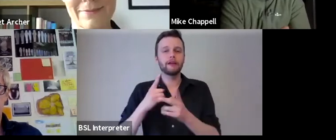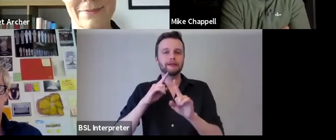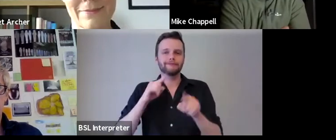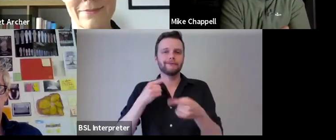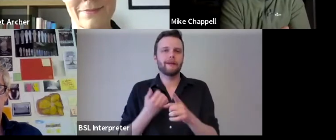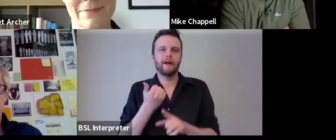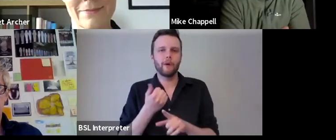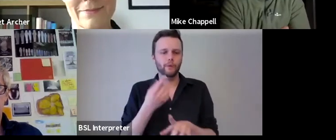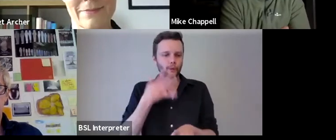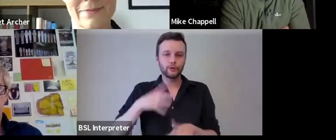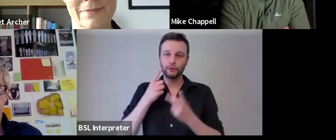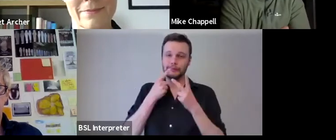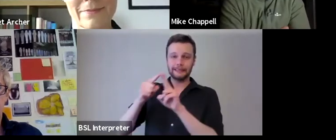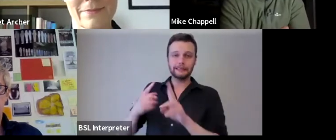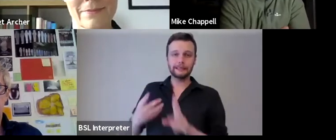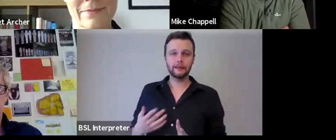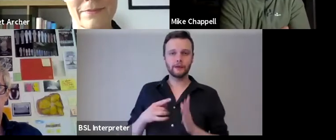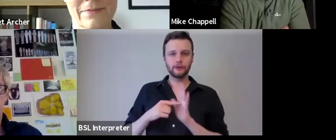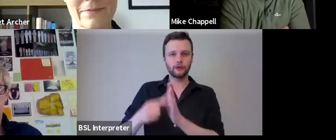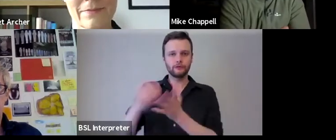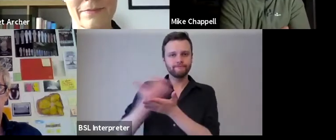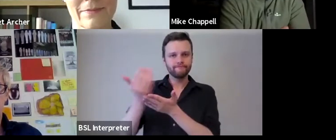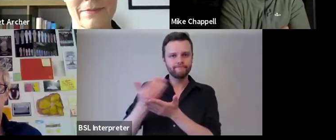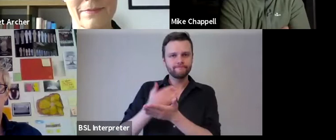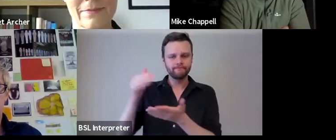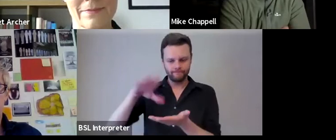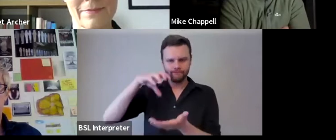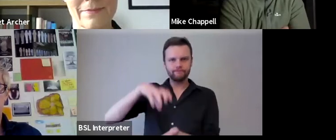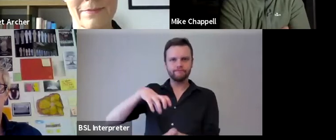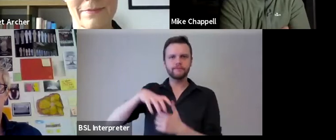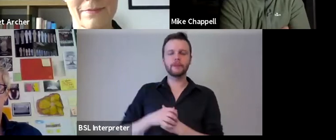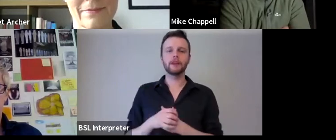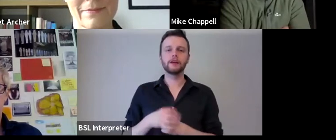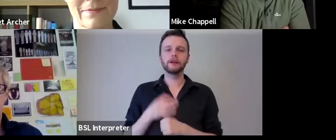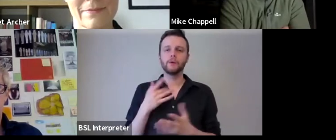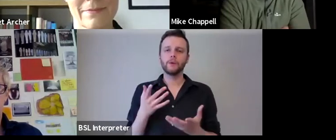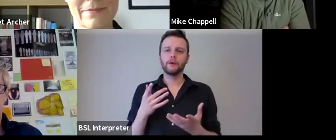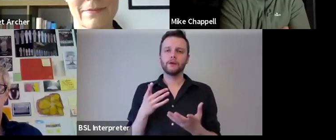it wants to be seen, how it wants to be curated. And this sort of like